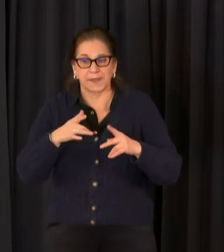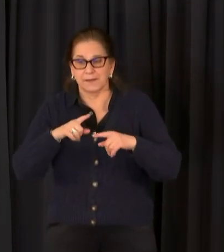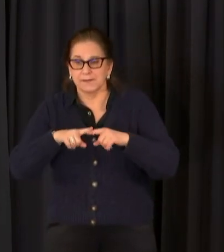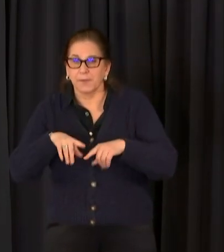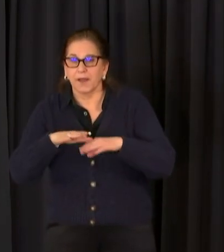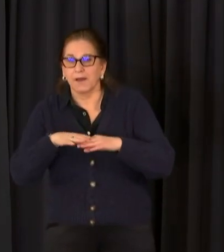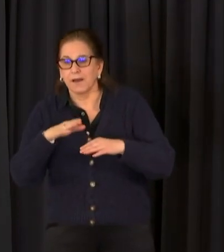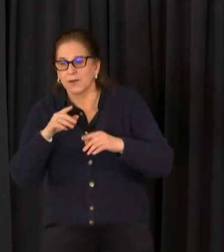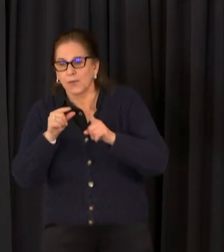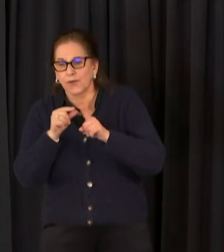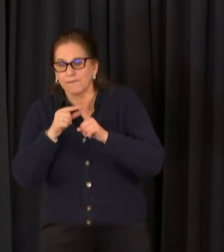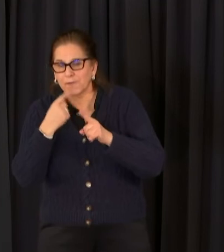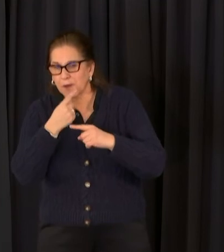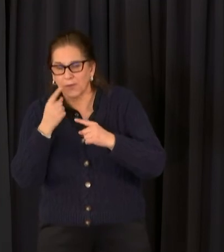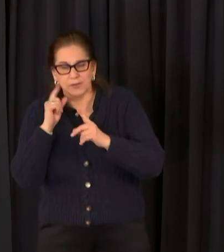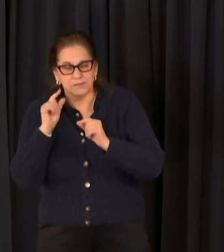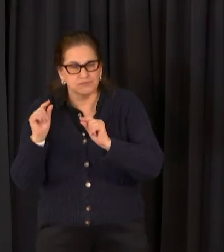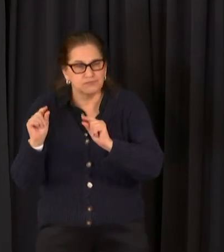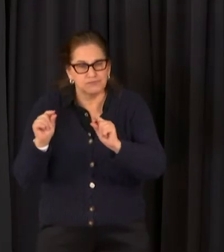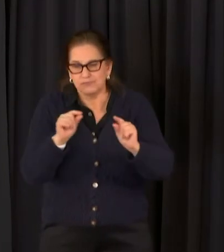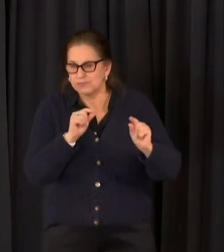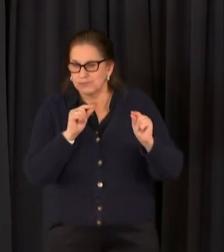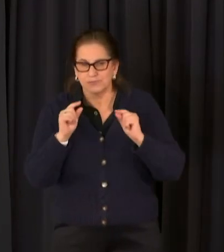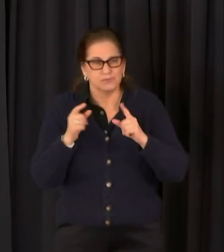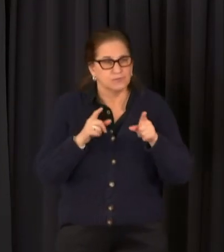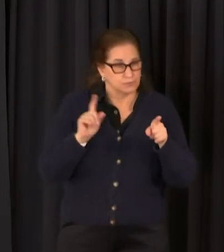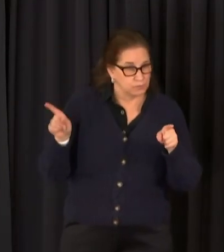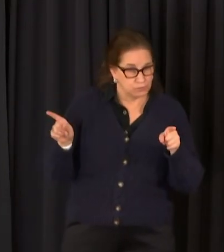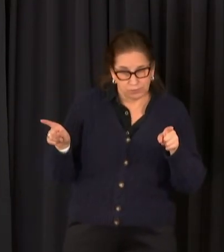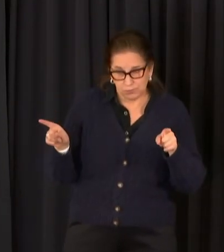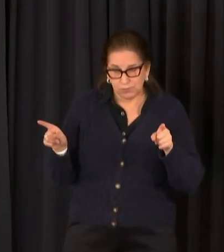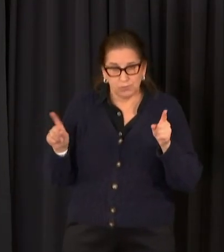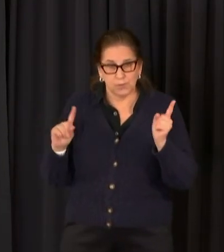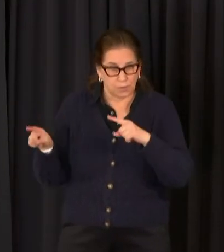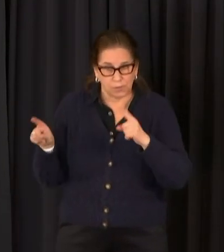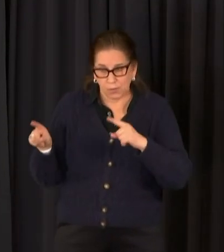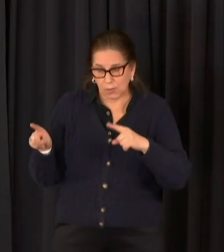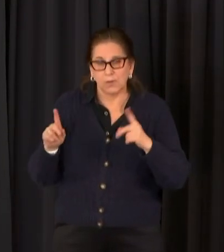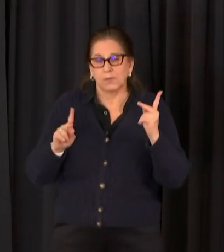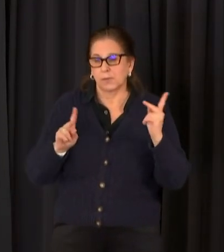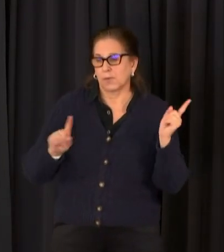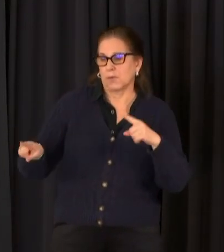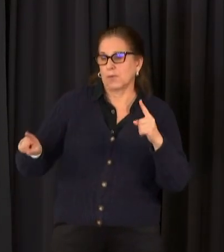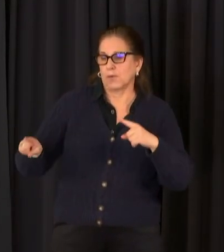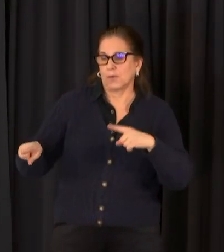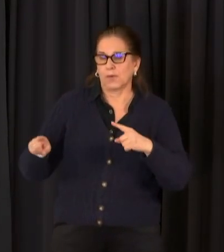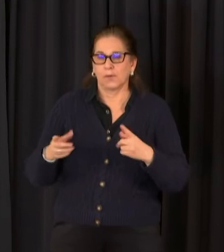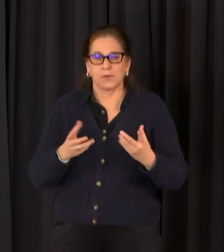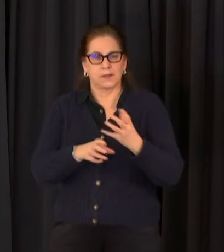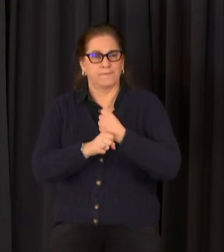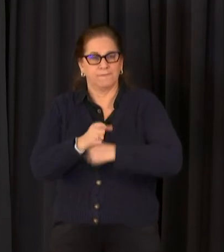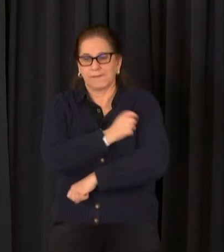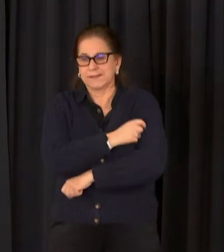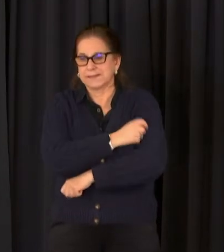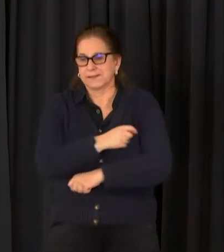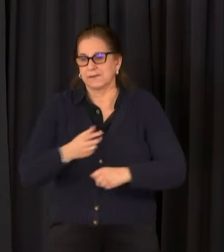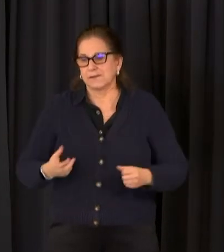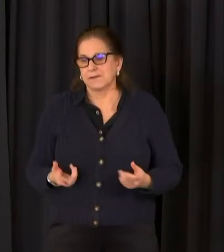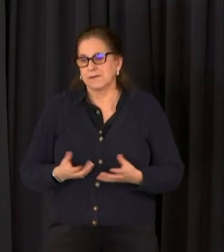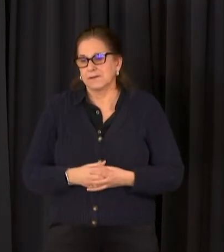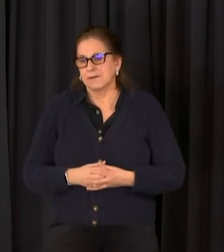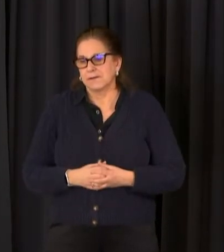ability to speak with someone about the concerns they may have about the vaccine, or having questions about the vaccine, or wanting to